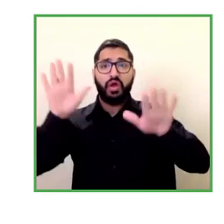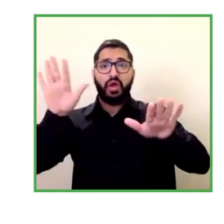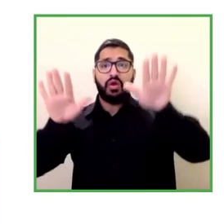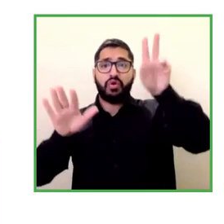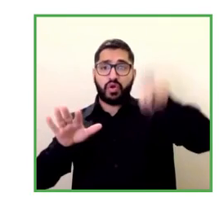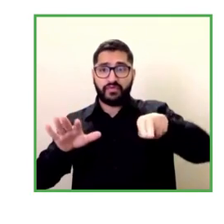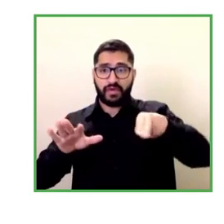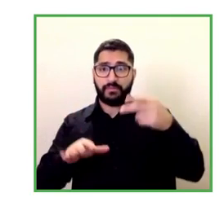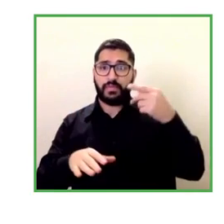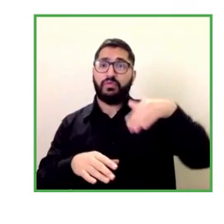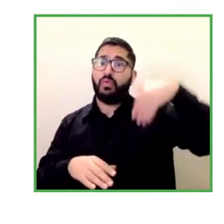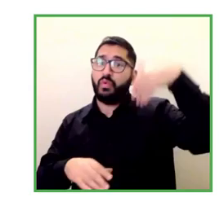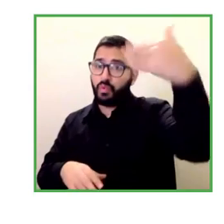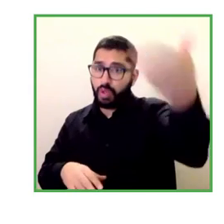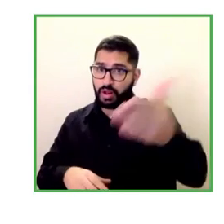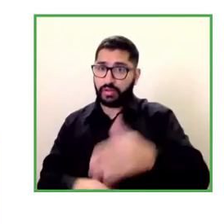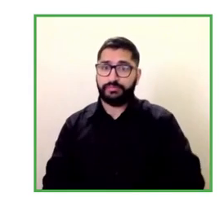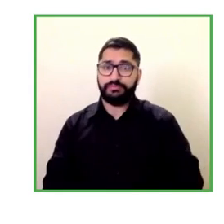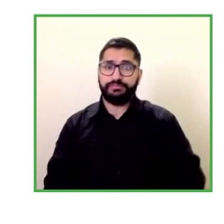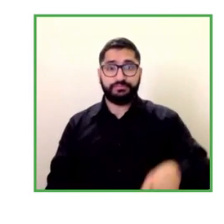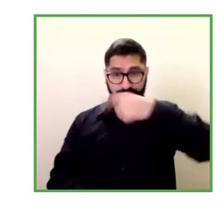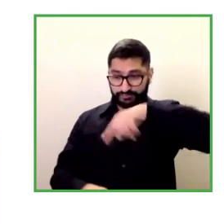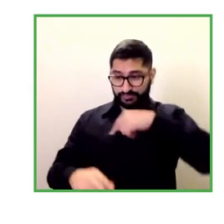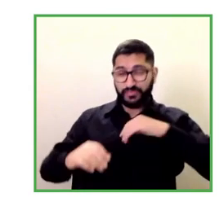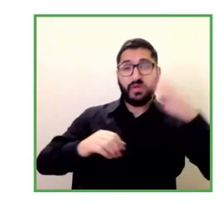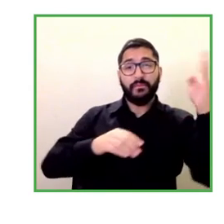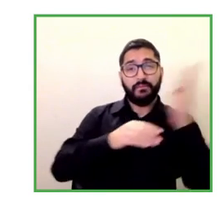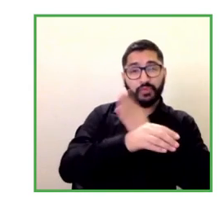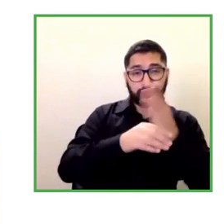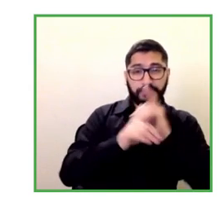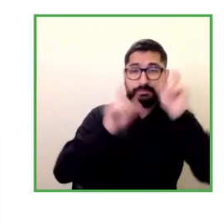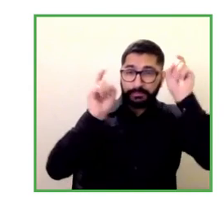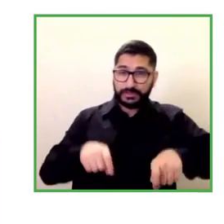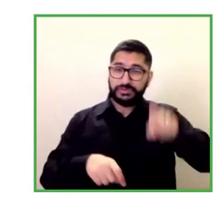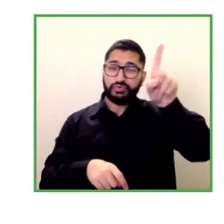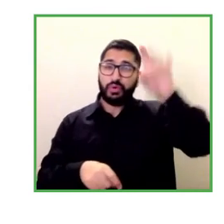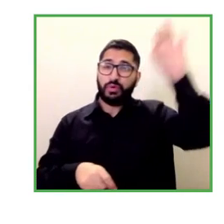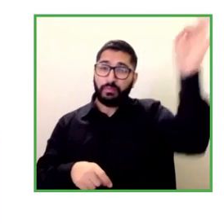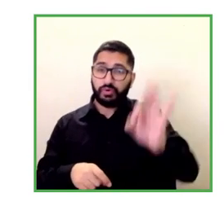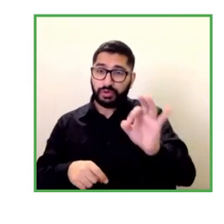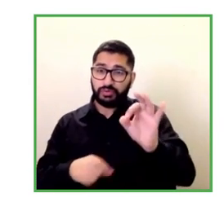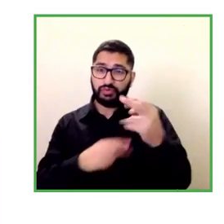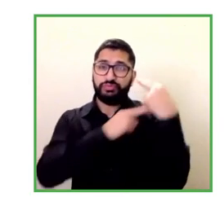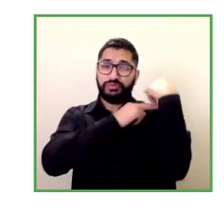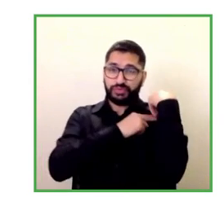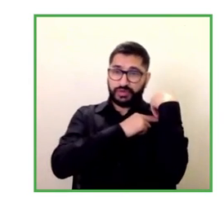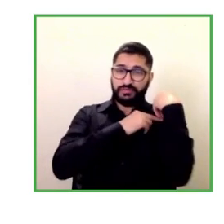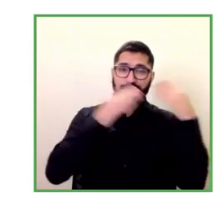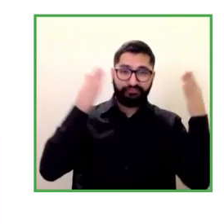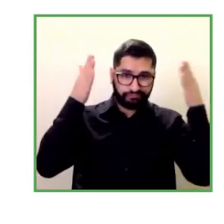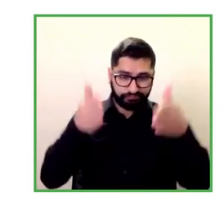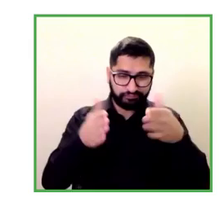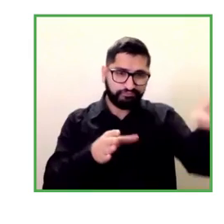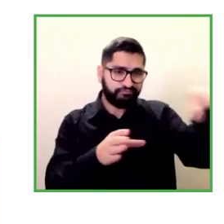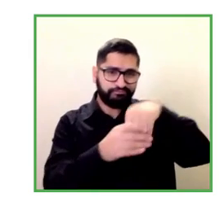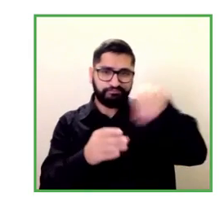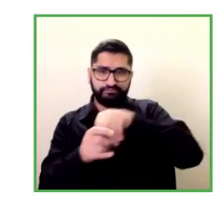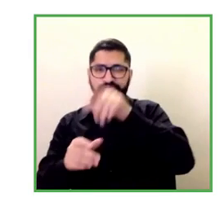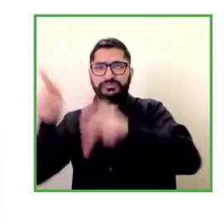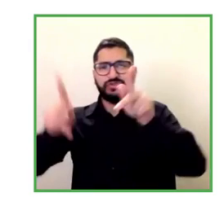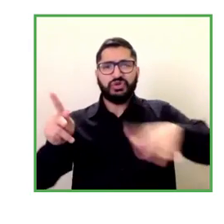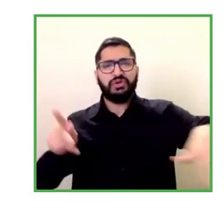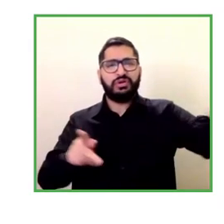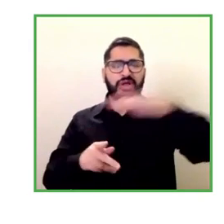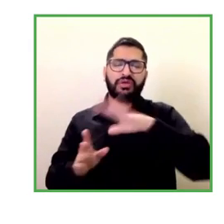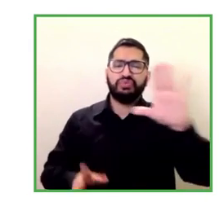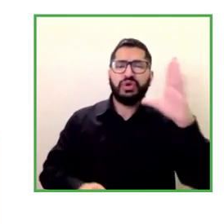year. All of all the companies that must have as someone expert in inclusion, we're trying to define what